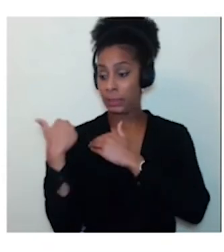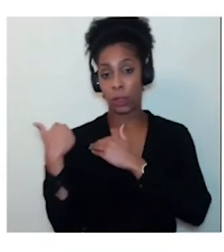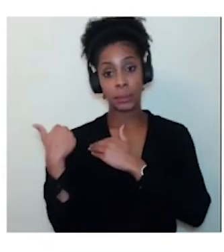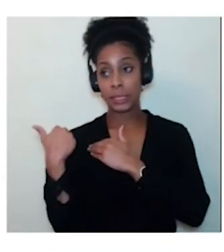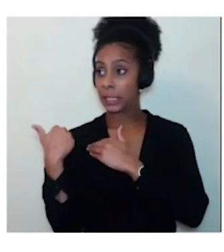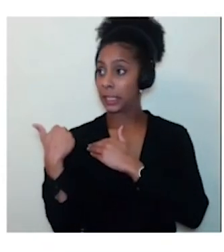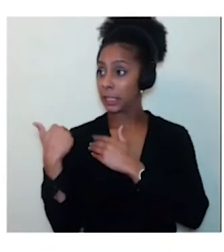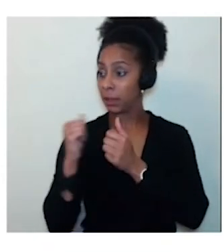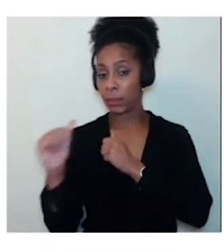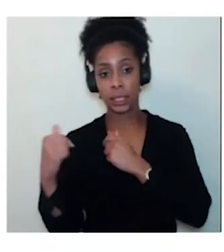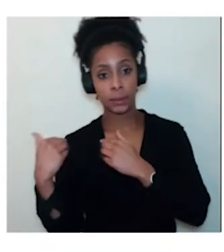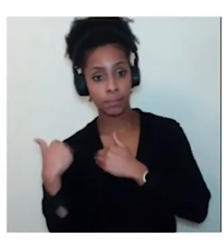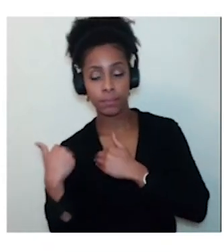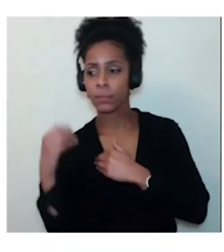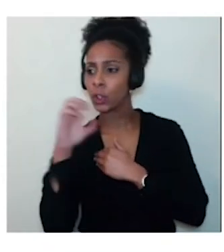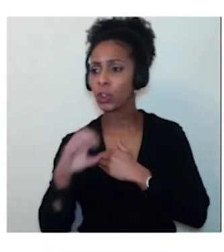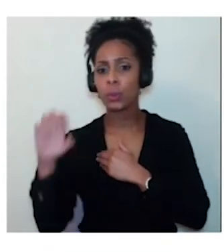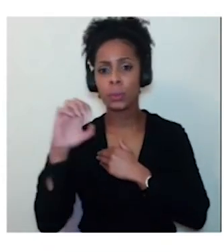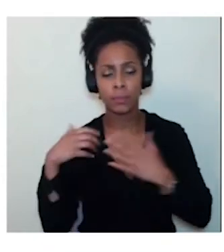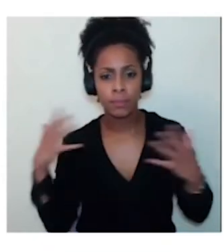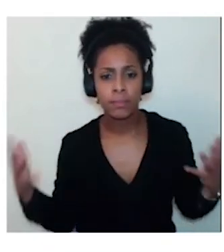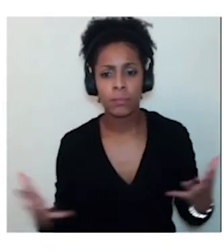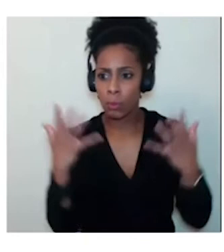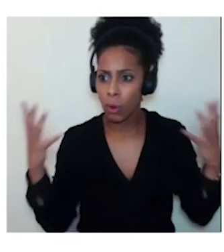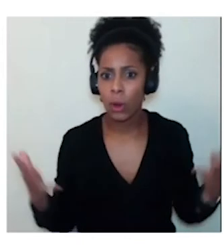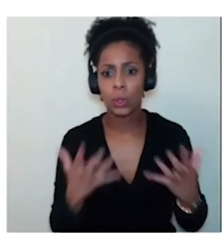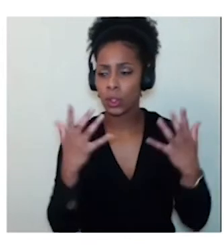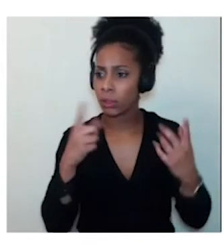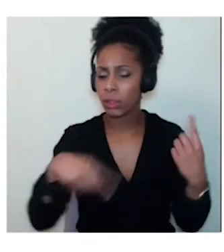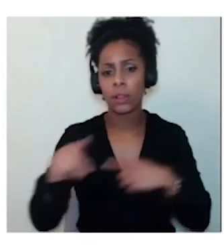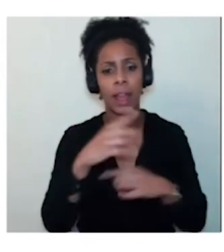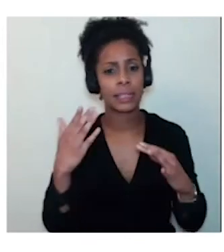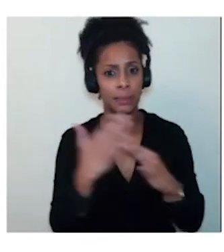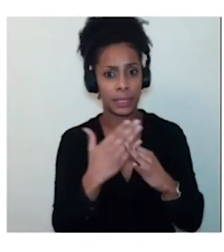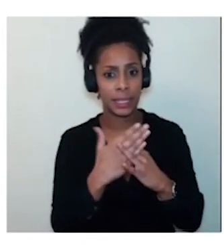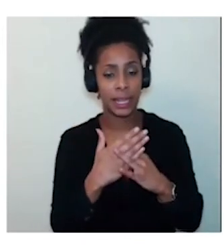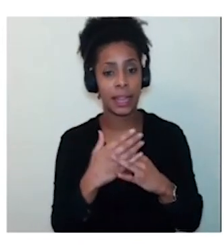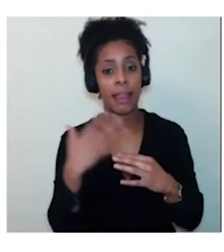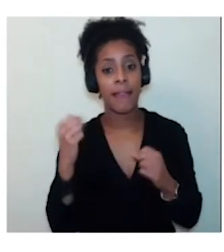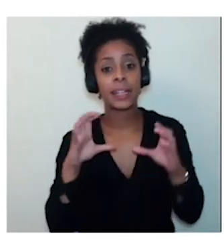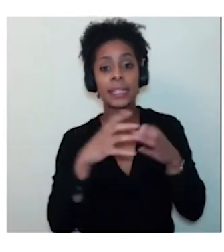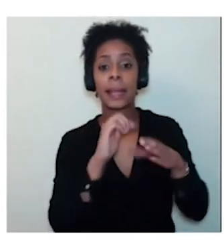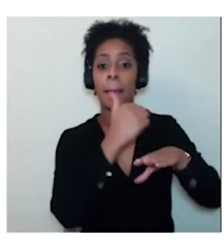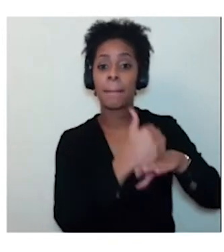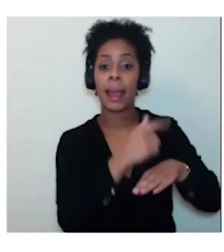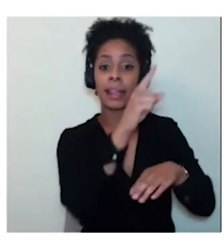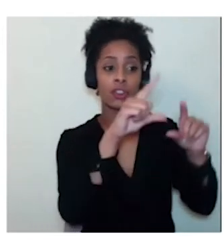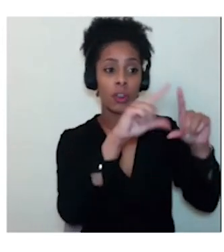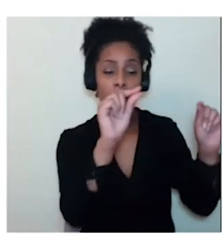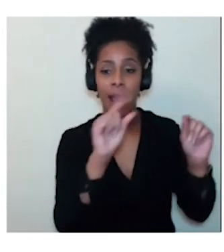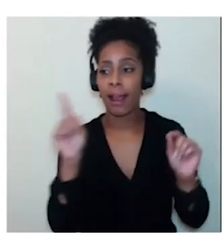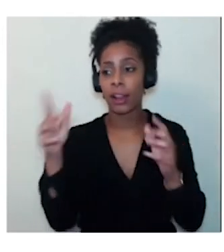European Accessibility Promotions Office, and we have corresponding teams in Japan and the US. We are joining